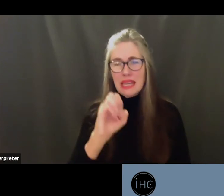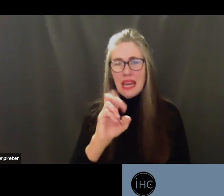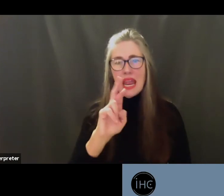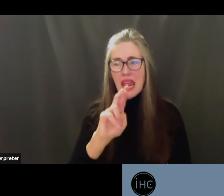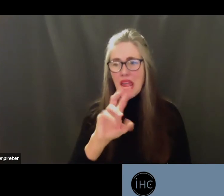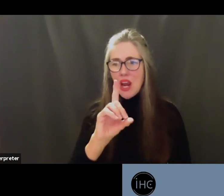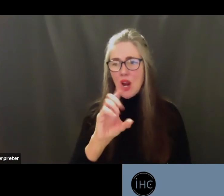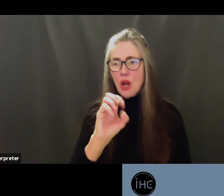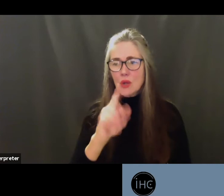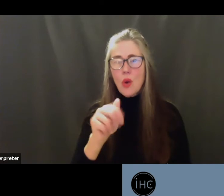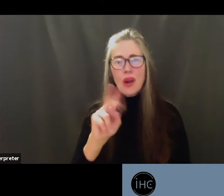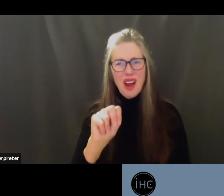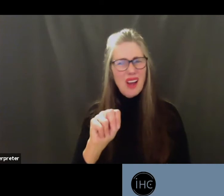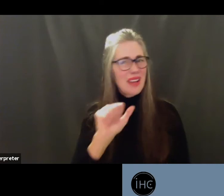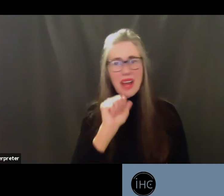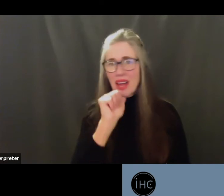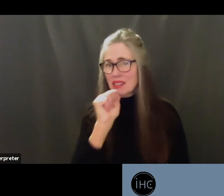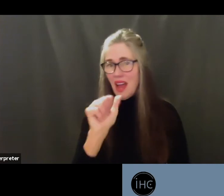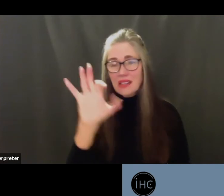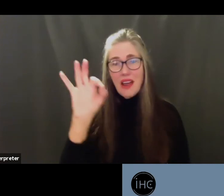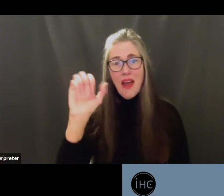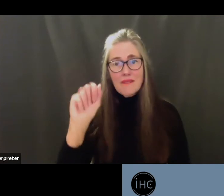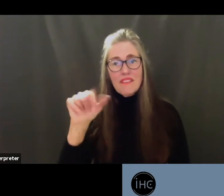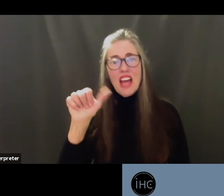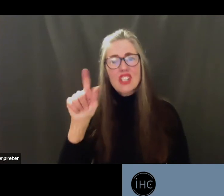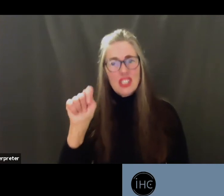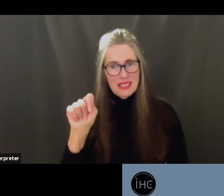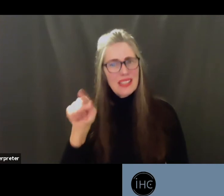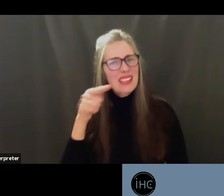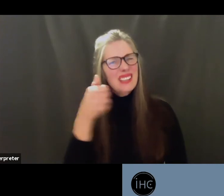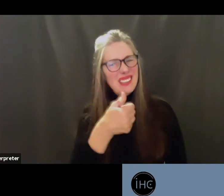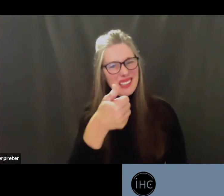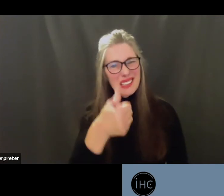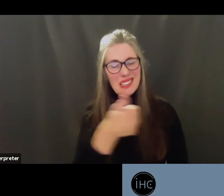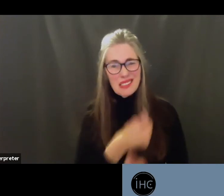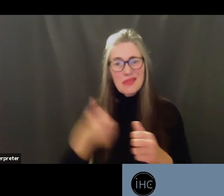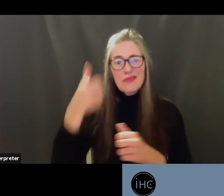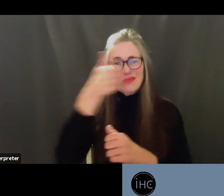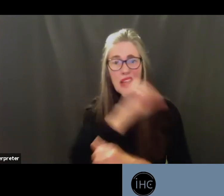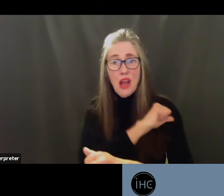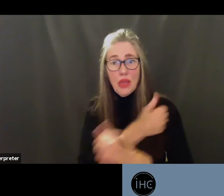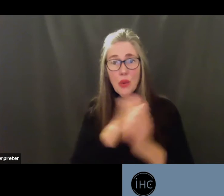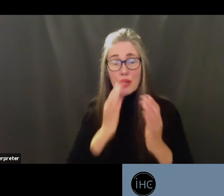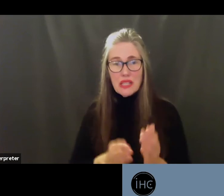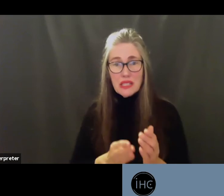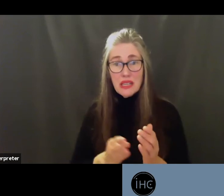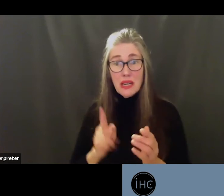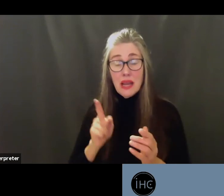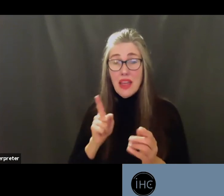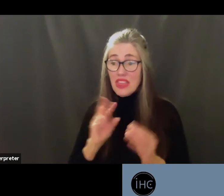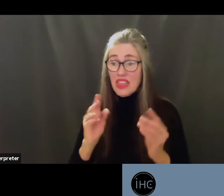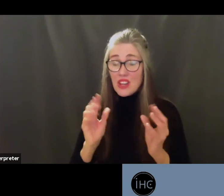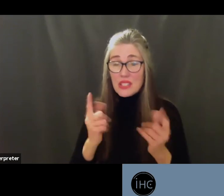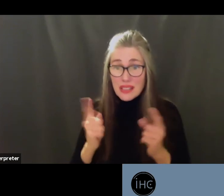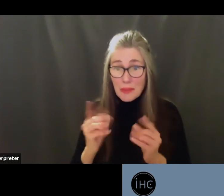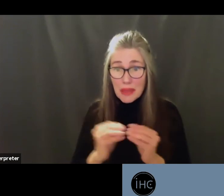and they are the representation of what fascism could be today, but there's something more. They're bigger. That's why I